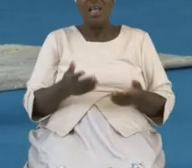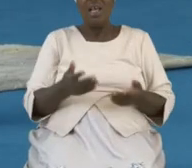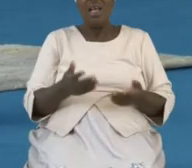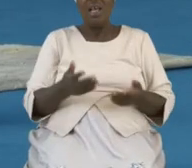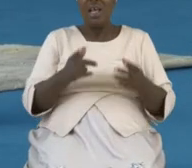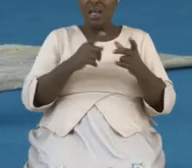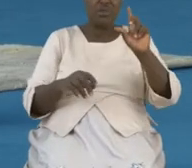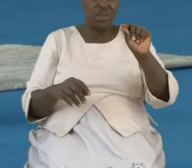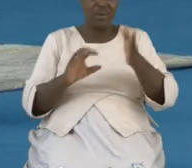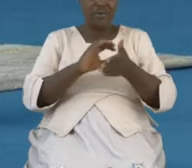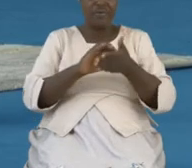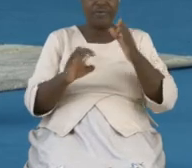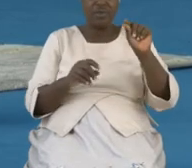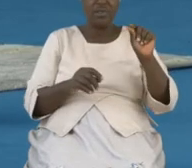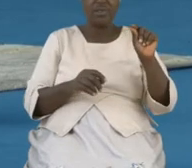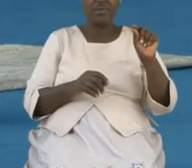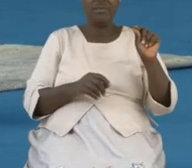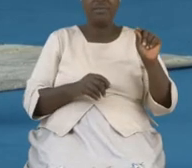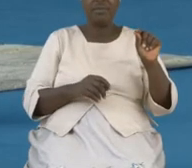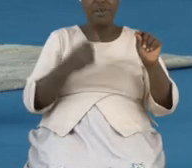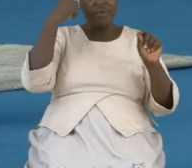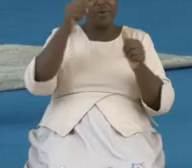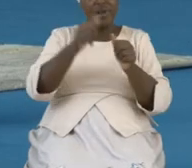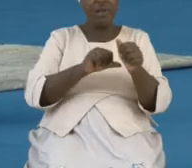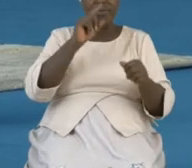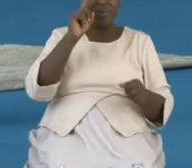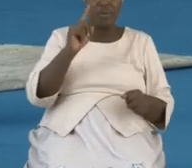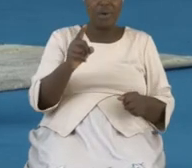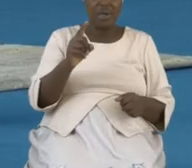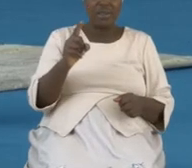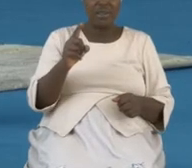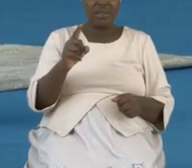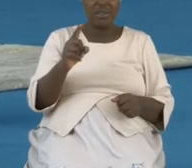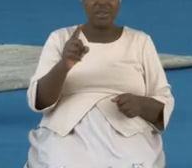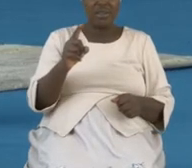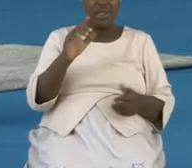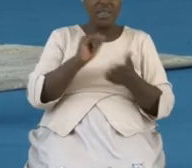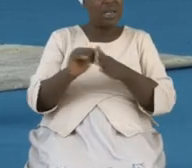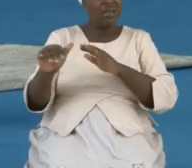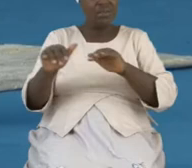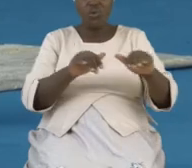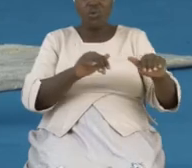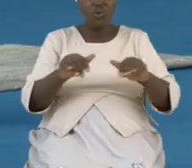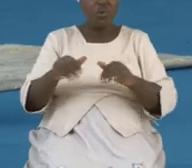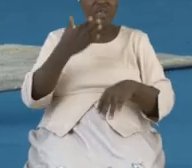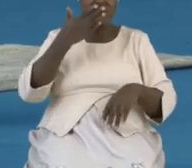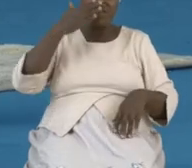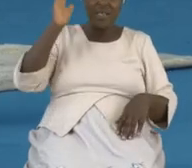20, for everyone that doeth evil hateth the